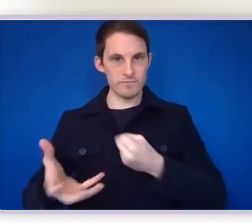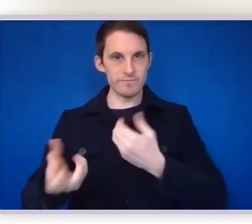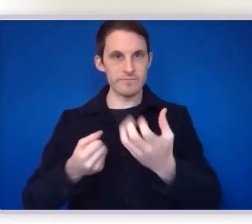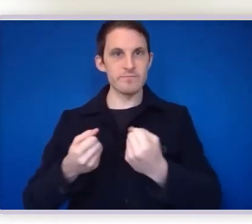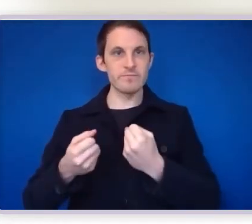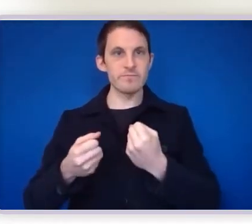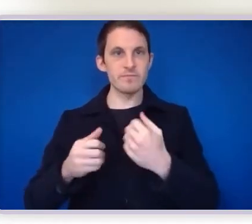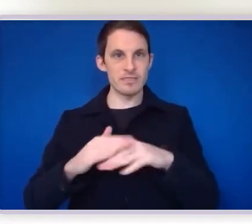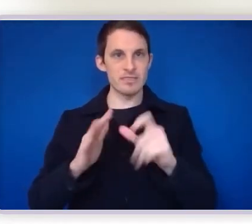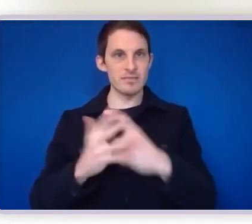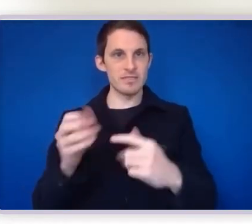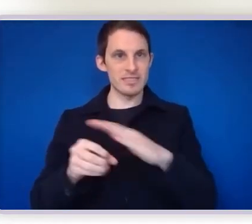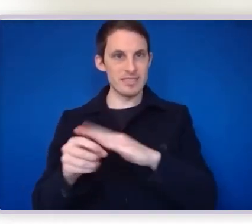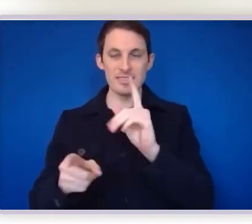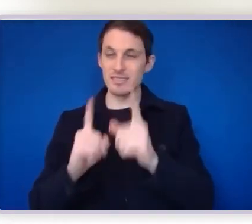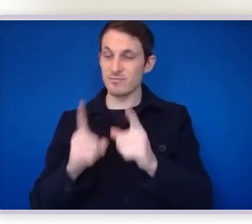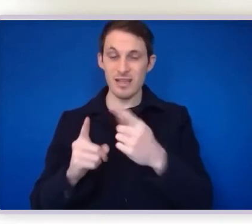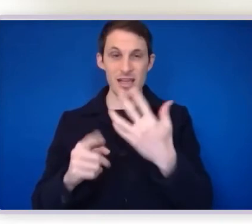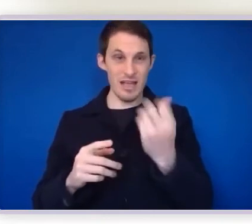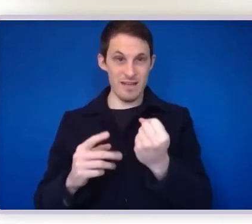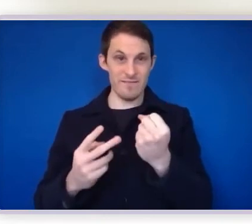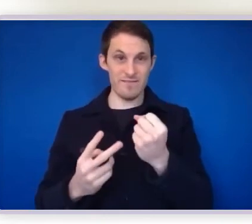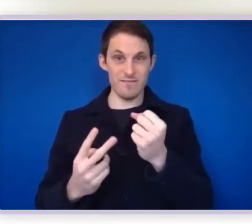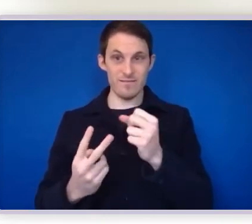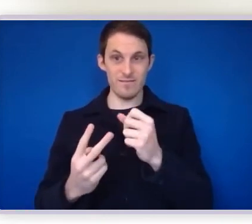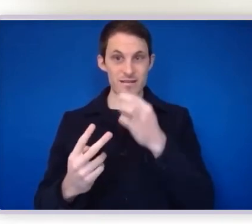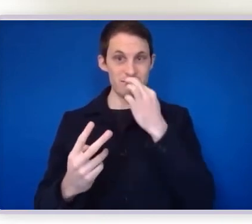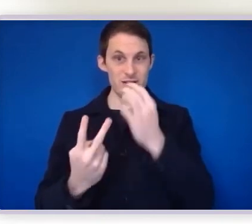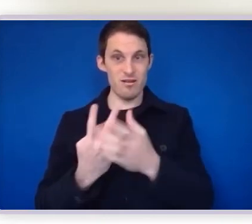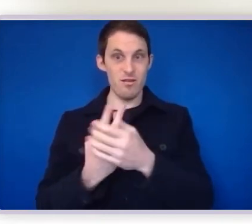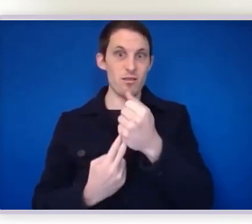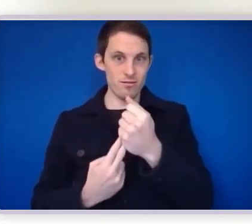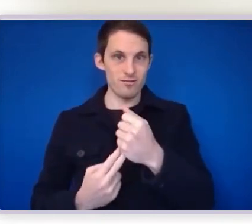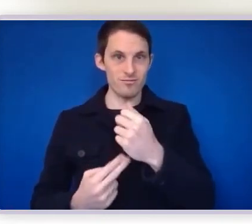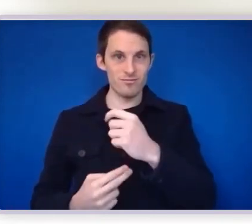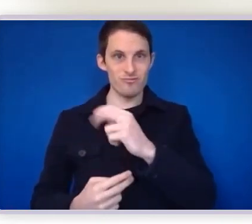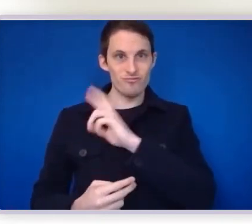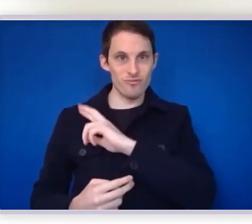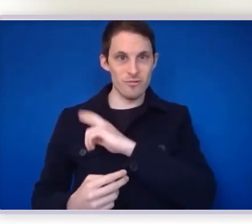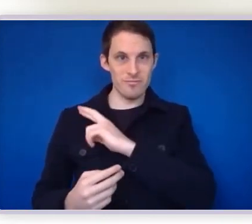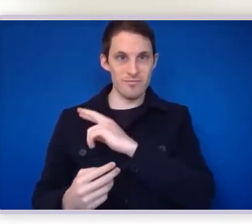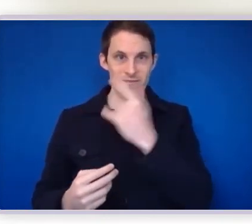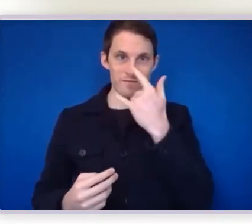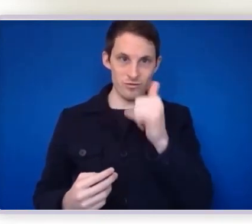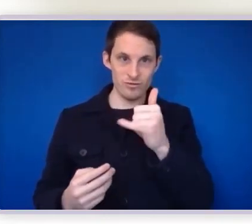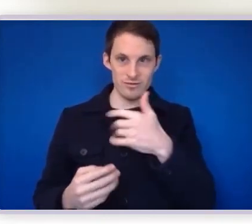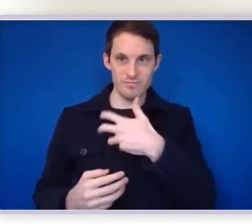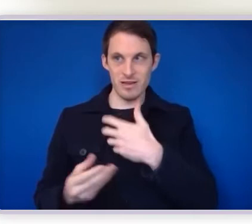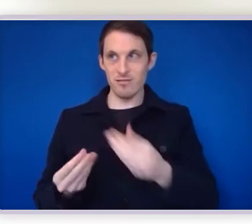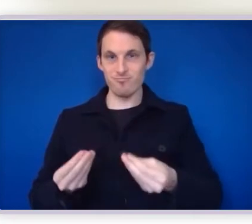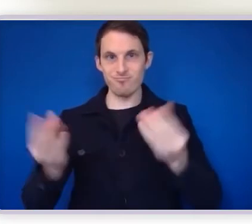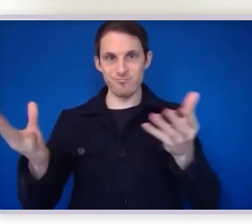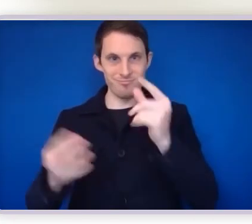there's a bit of overlap, unfortunately. Probably the key thing I would let you know, and I'm wanting to let all